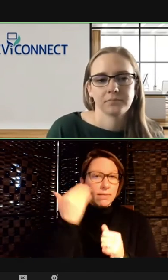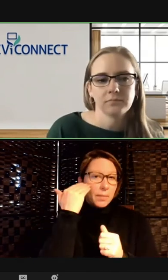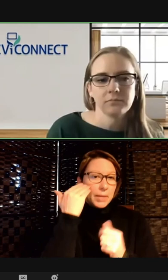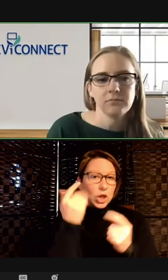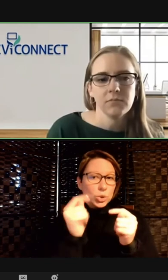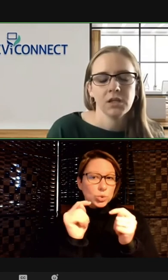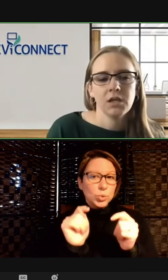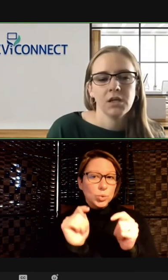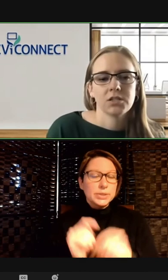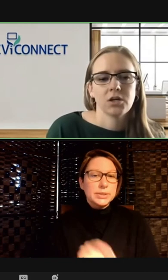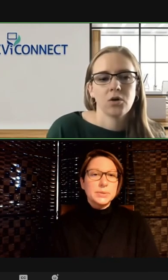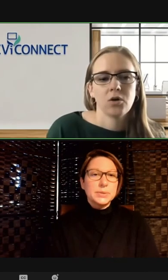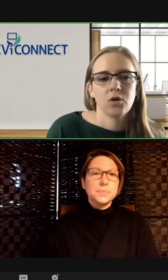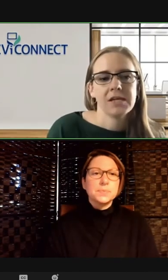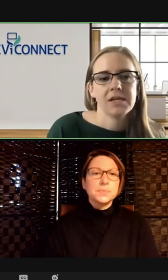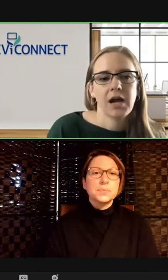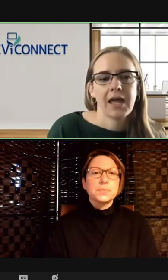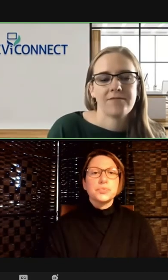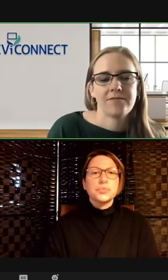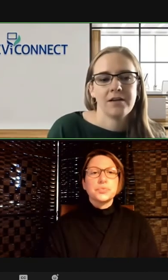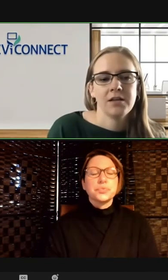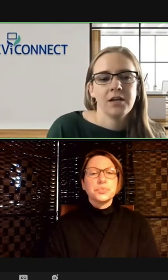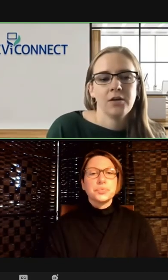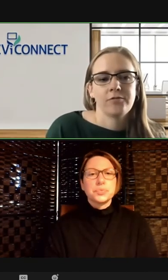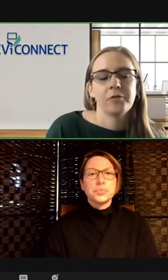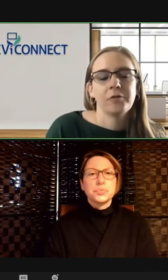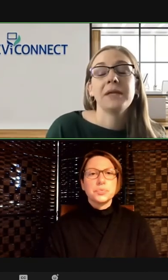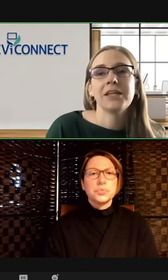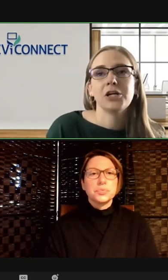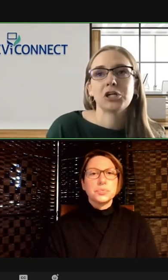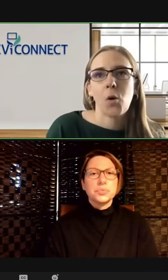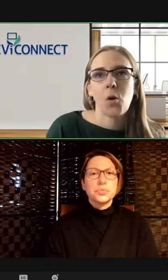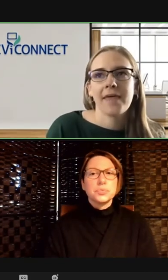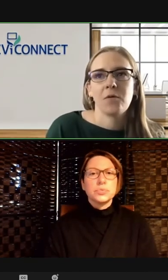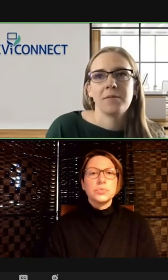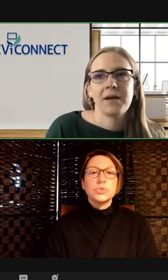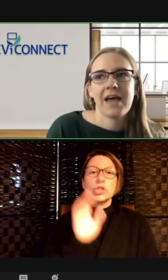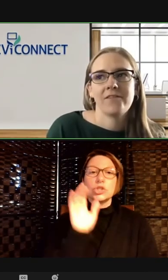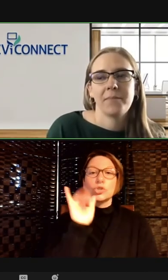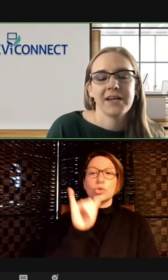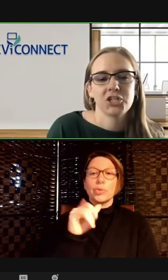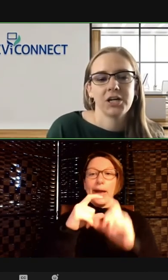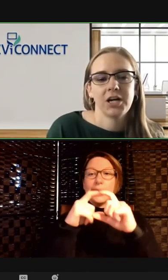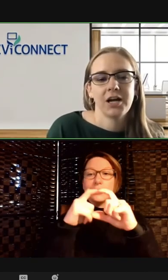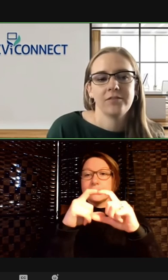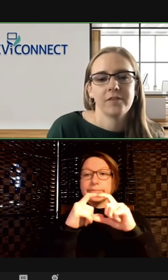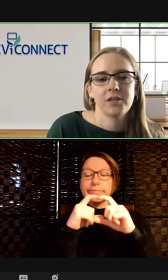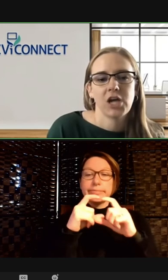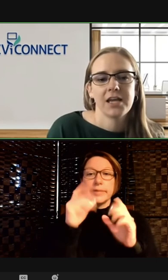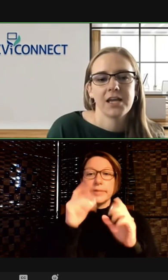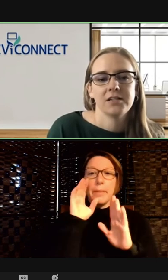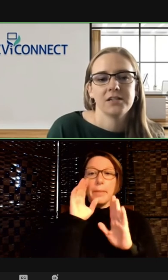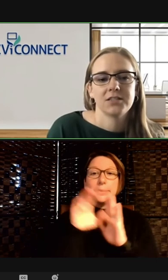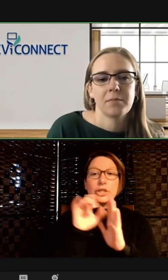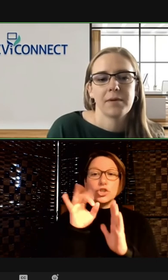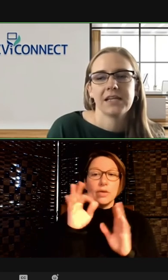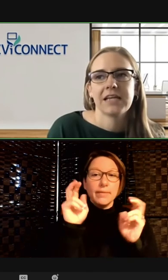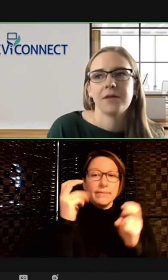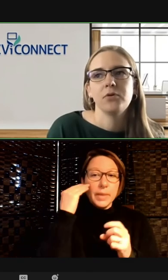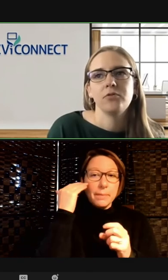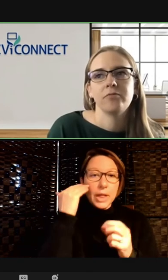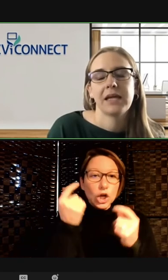seeing. So here I have that familiar toy that we might have a picture of for the child. And